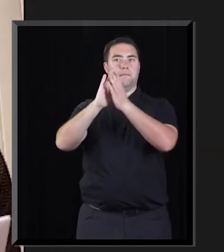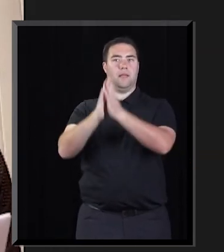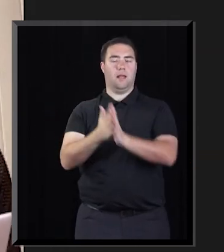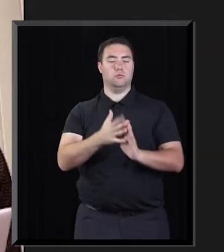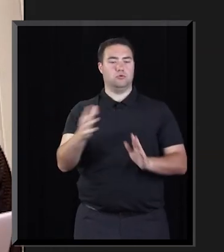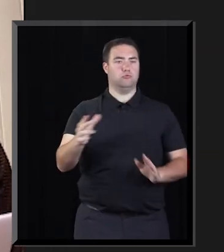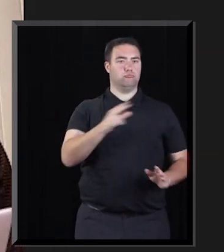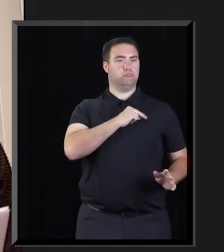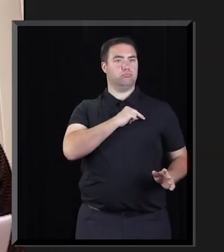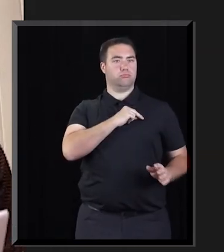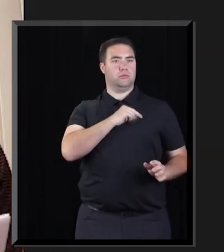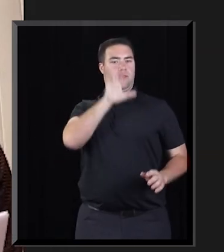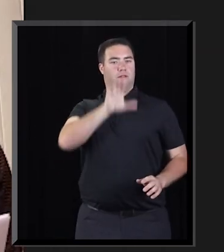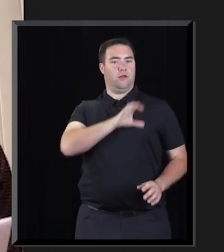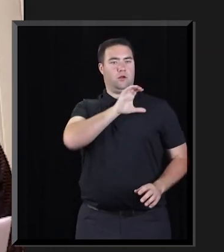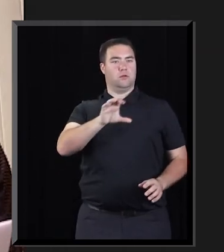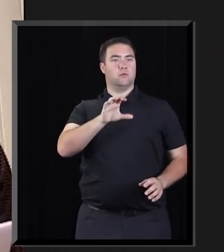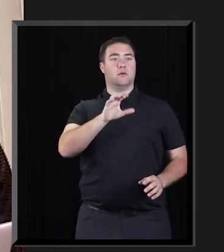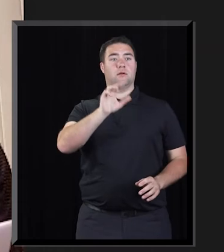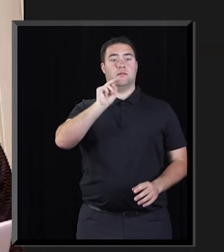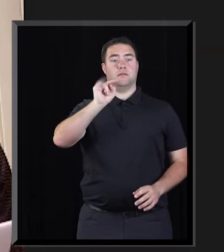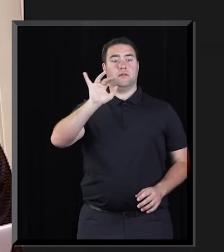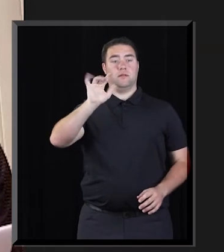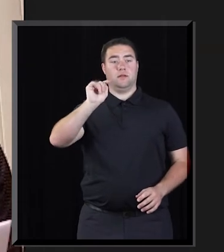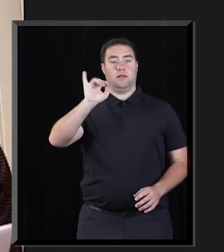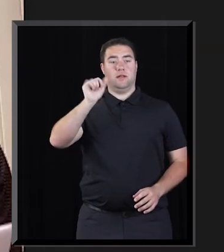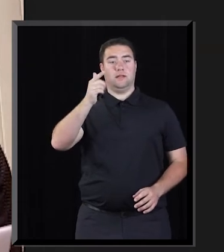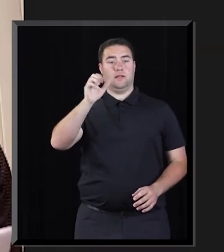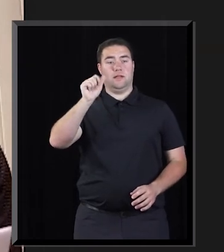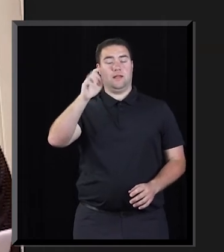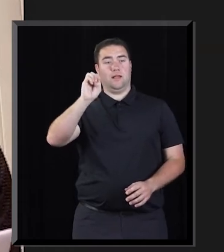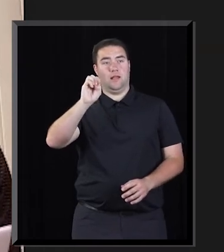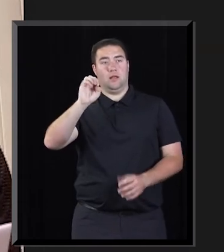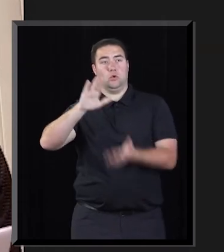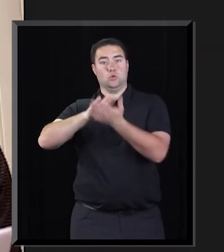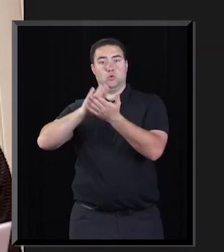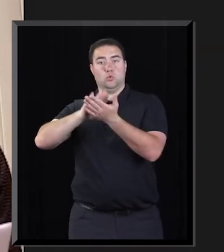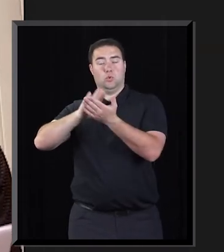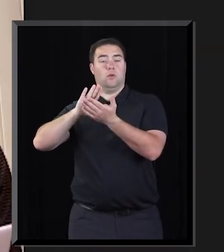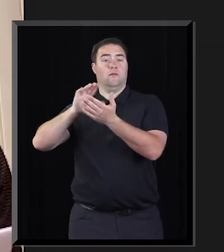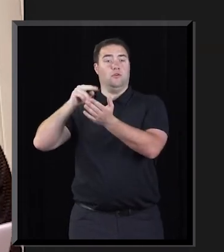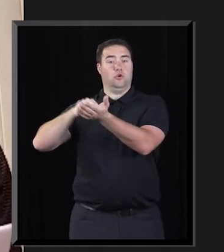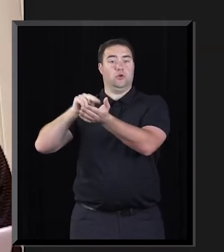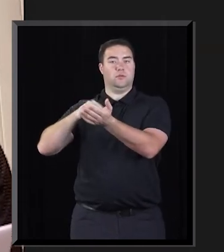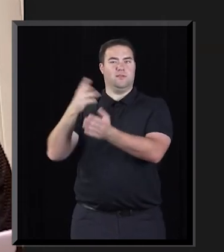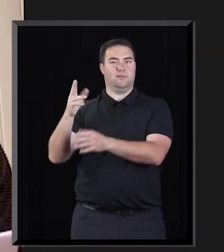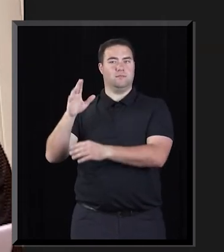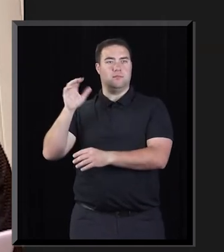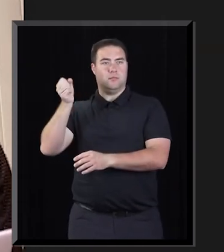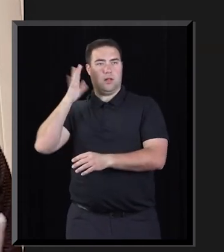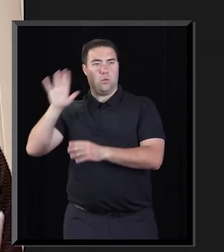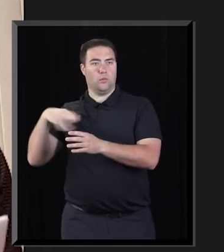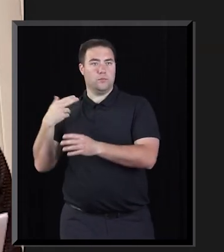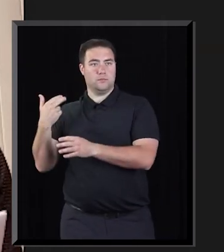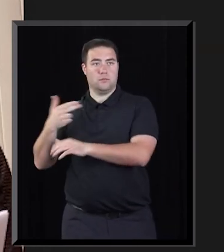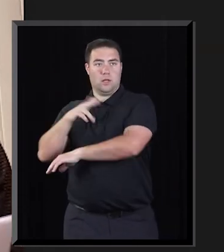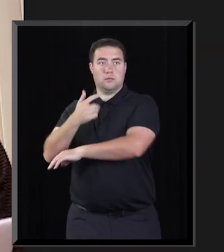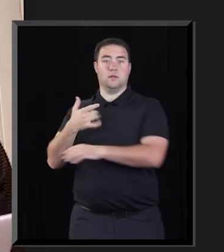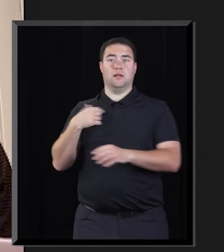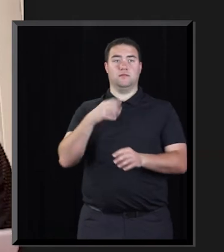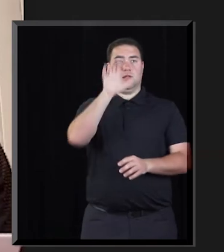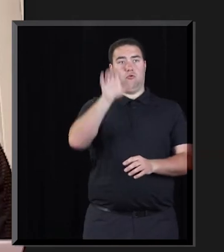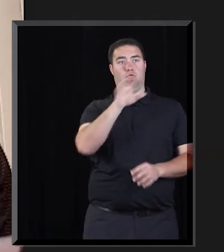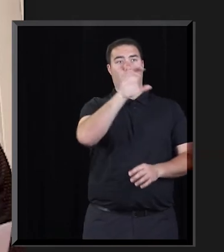programs. The Nightingale School of Nursing at St. Thomas Hospital in London designed and awarded a badge with a Maltese cross